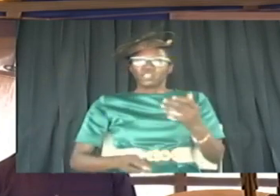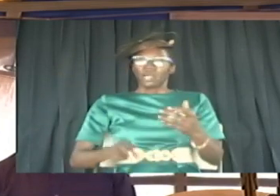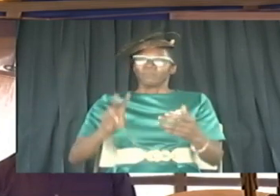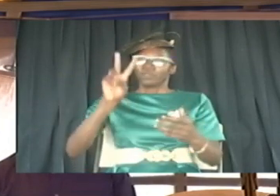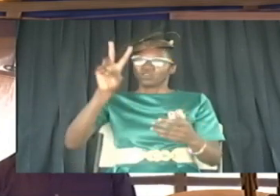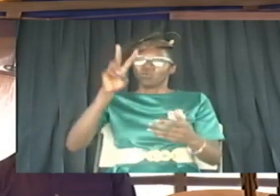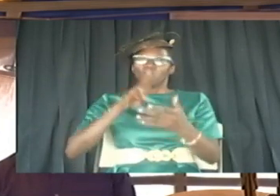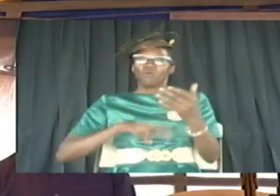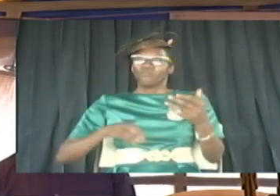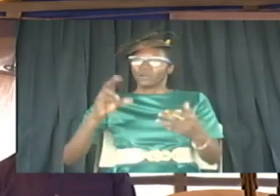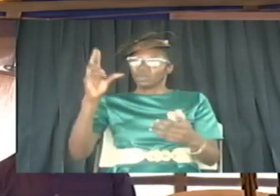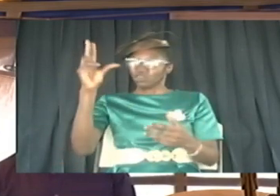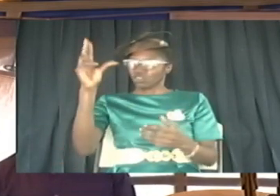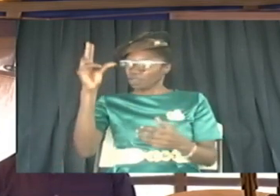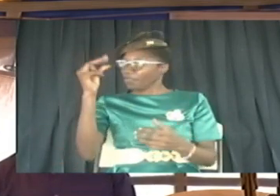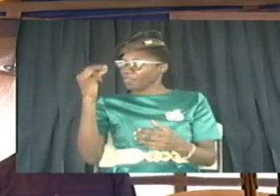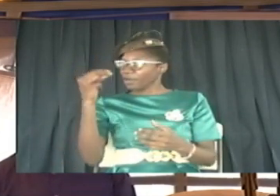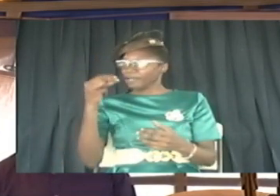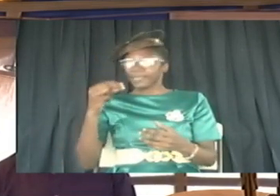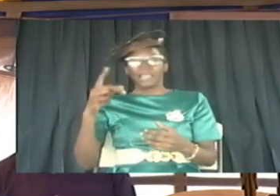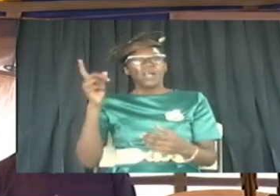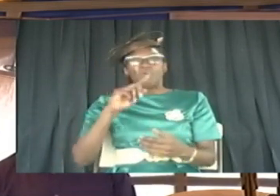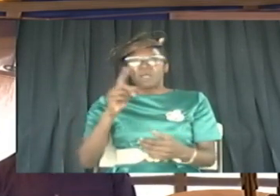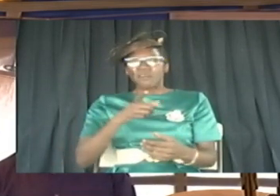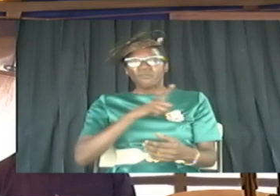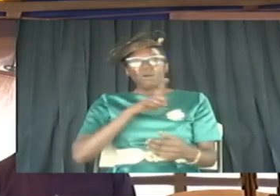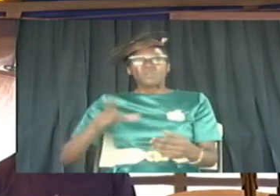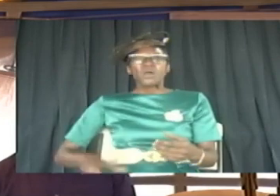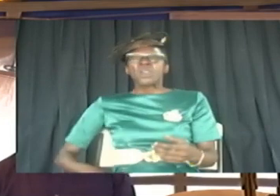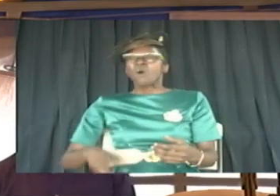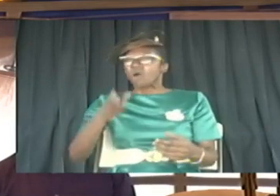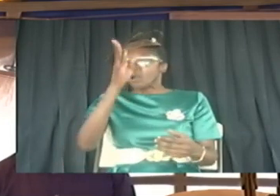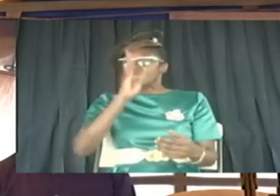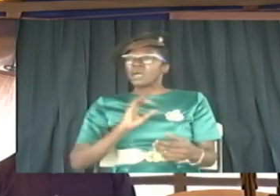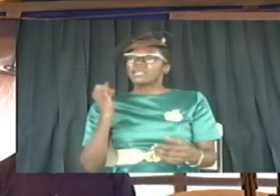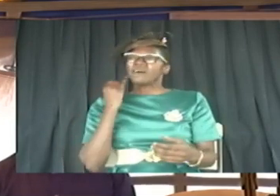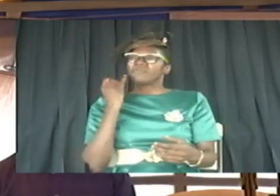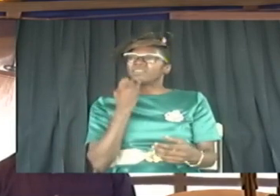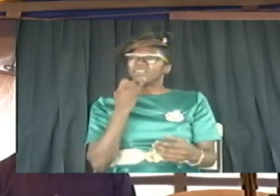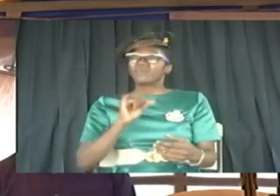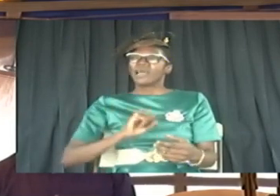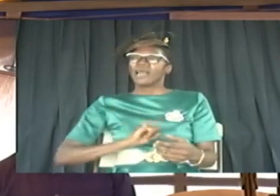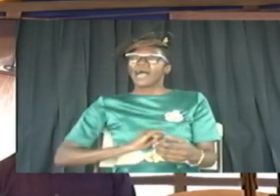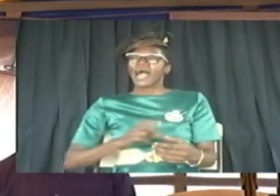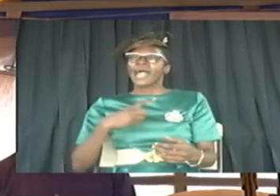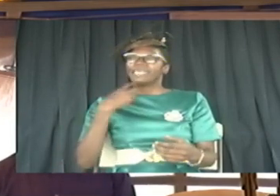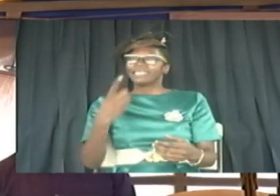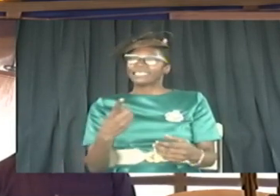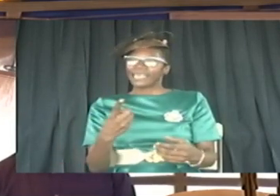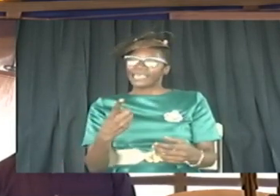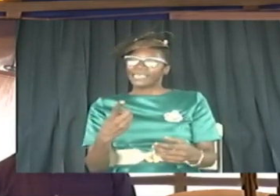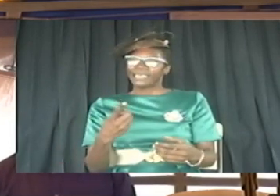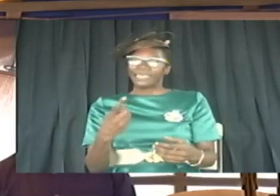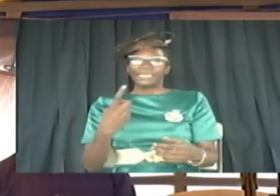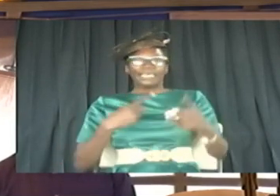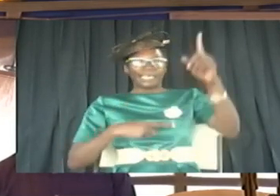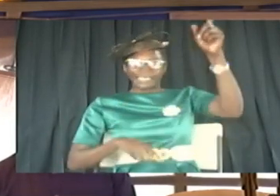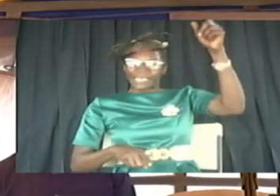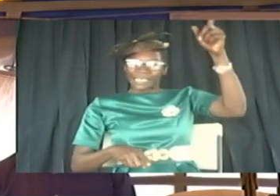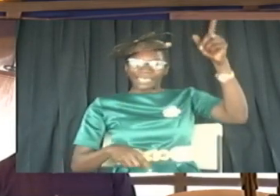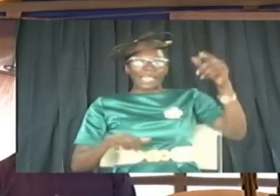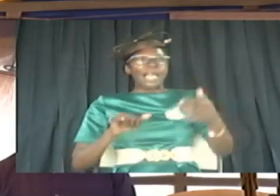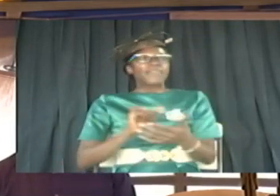wherefore the Lord God of Israel saith, I said indeed that